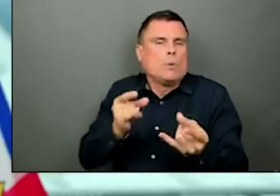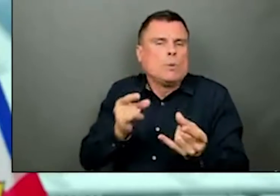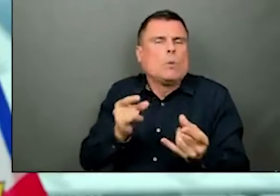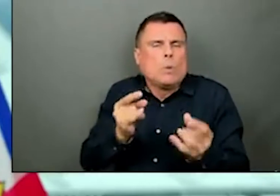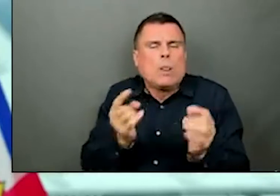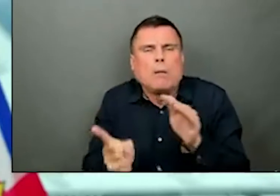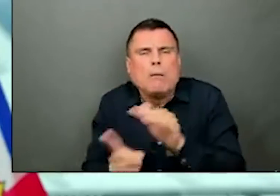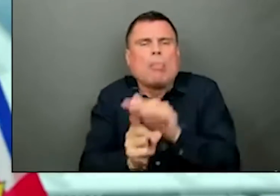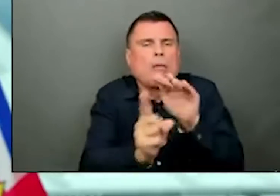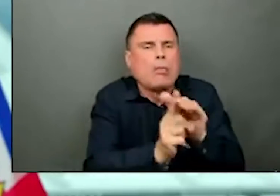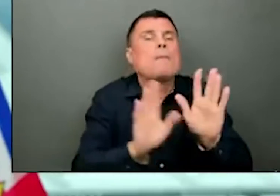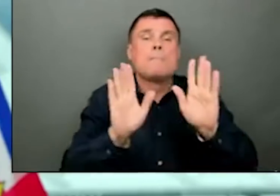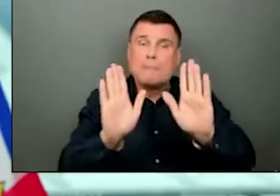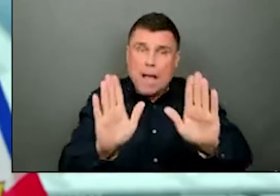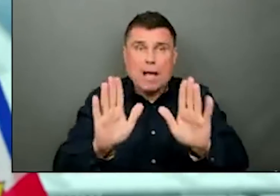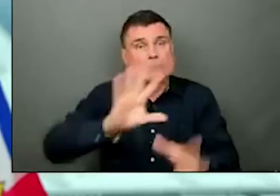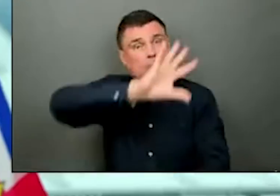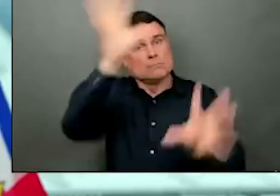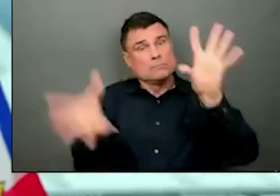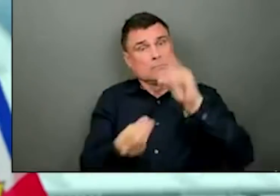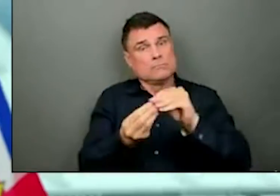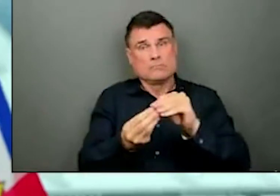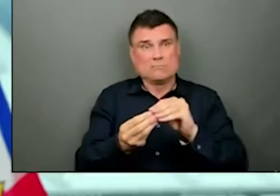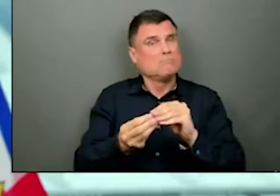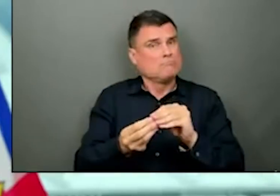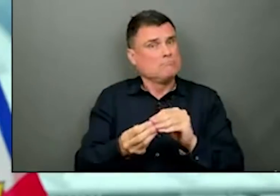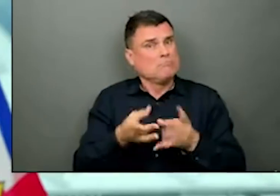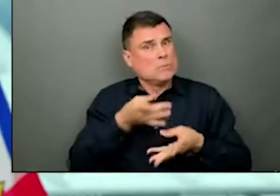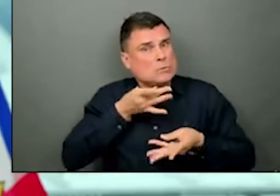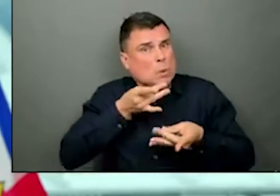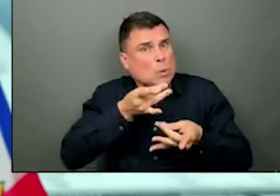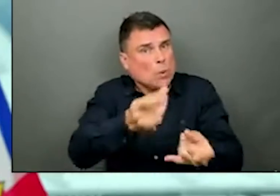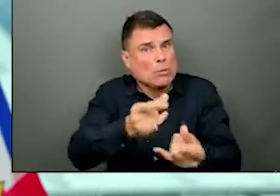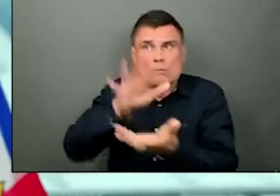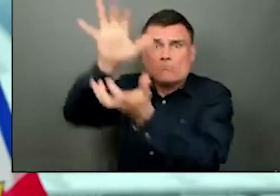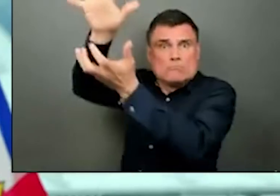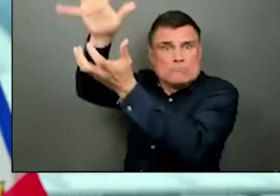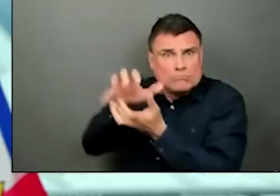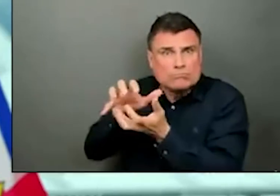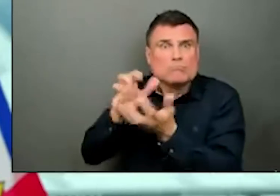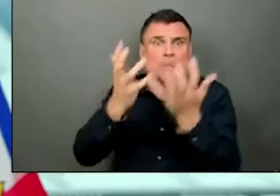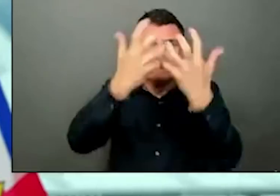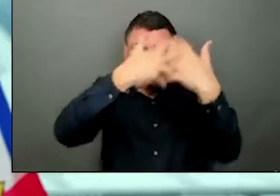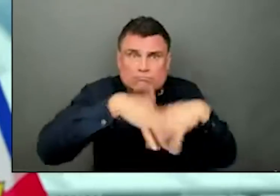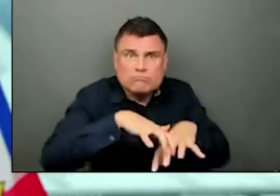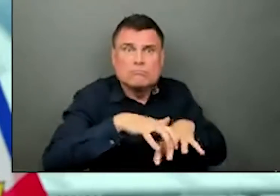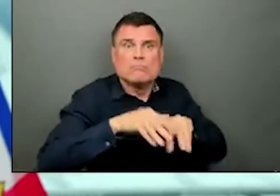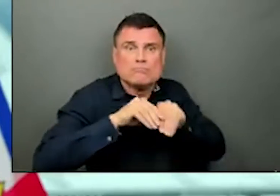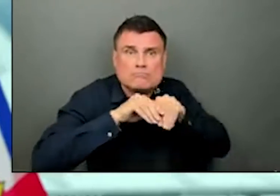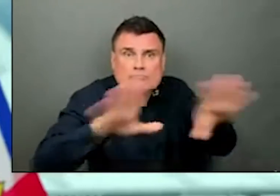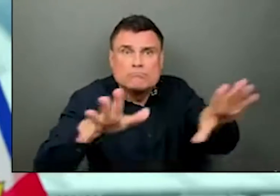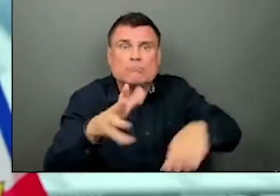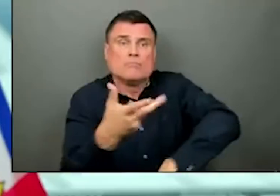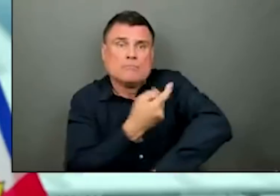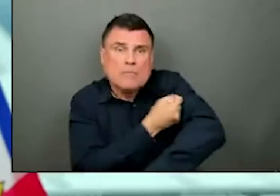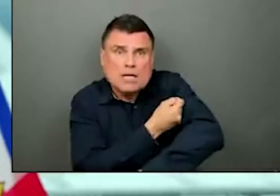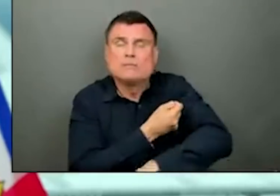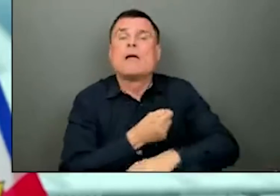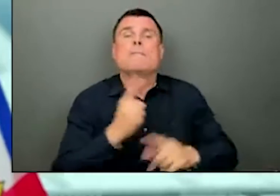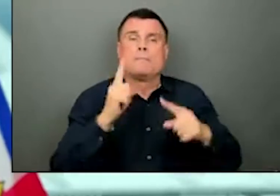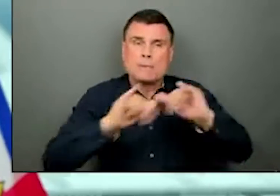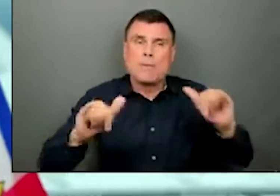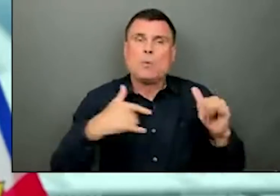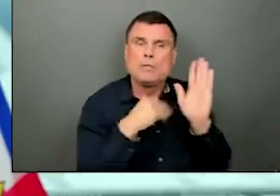every dose that everybody has, both for safety reasons and also for your permanent record. In some ways, we've been